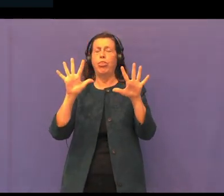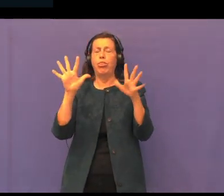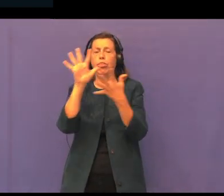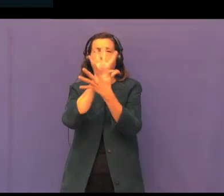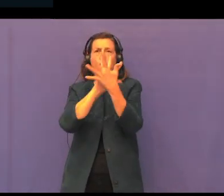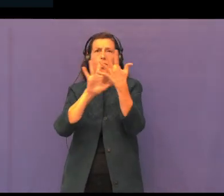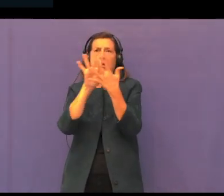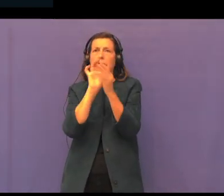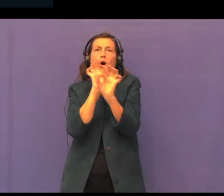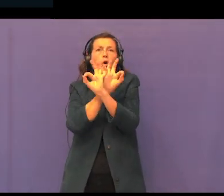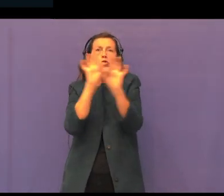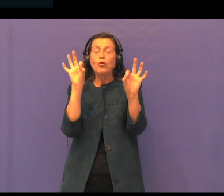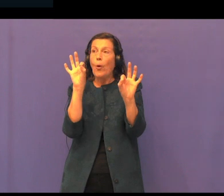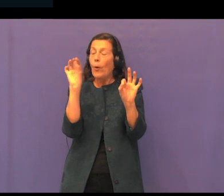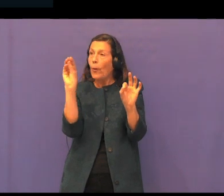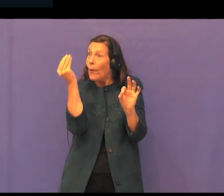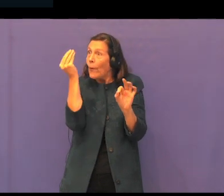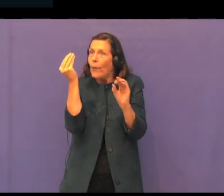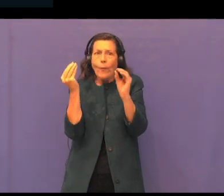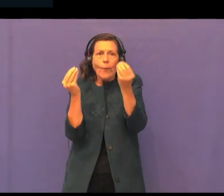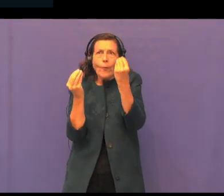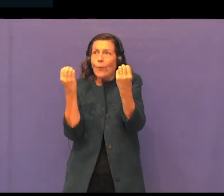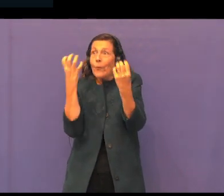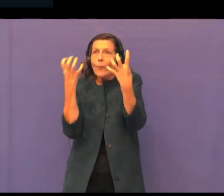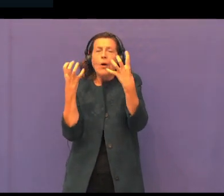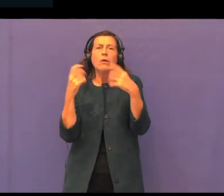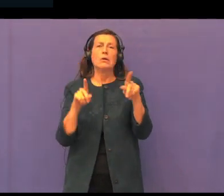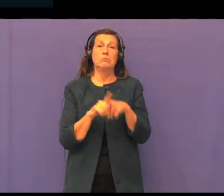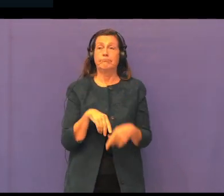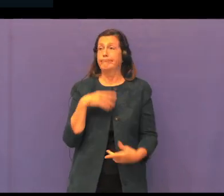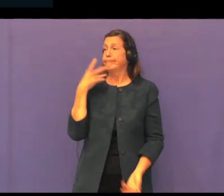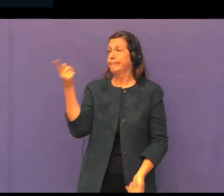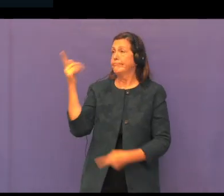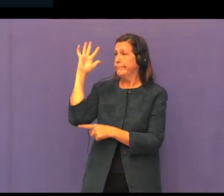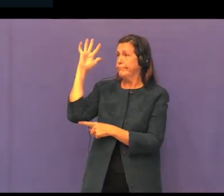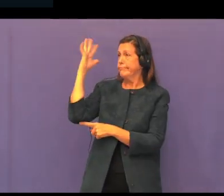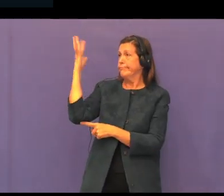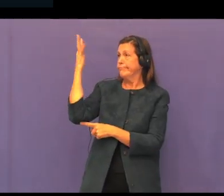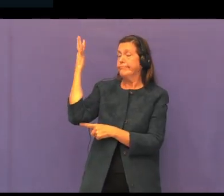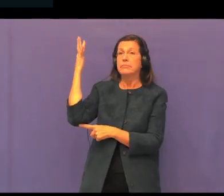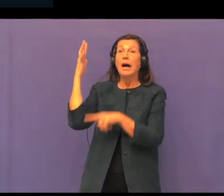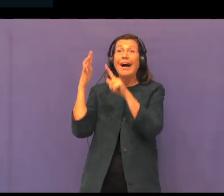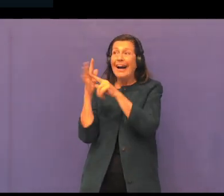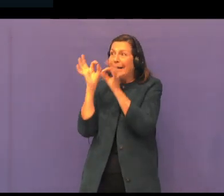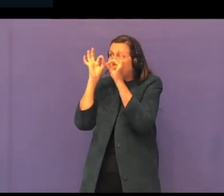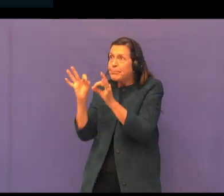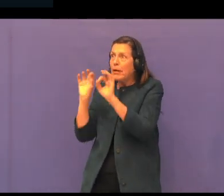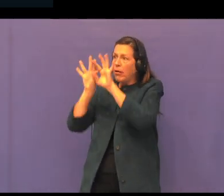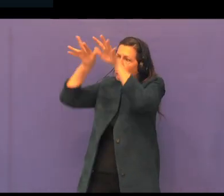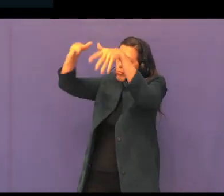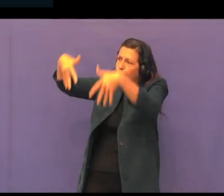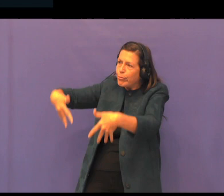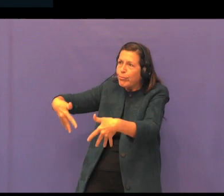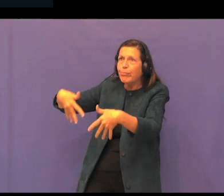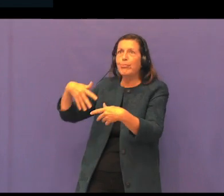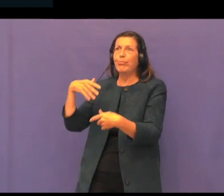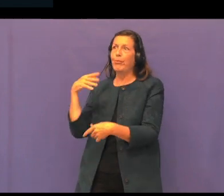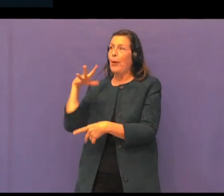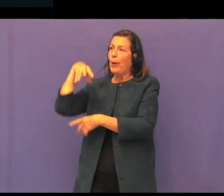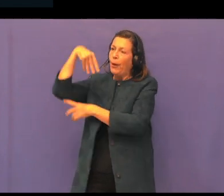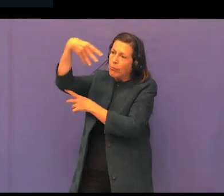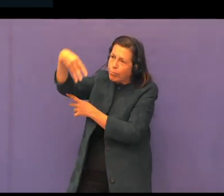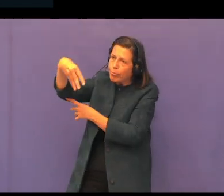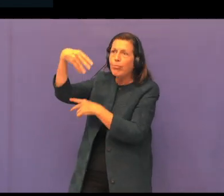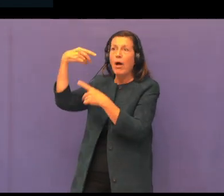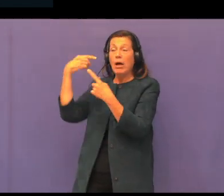the river over there. Whereas once you begin to identify the particular kind of tree, the particular kind